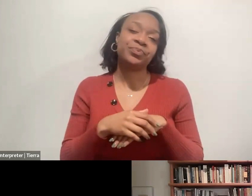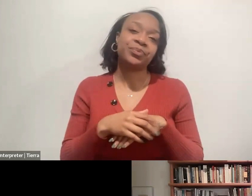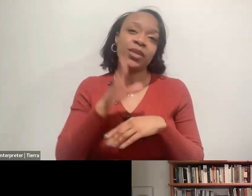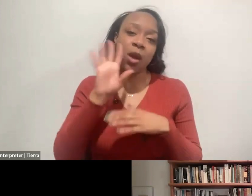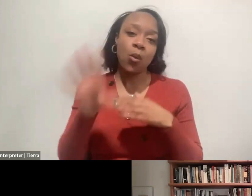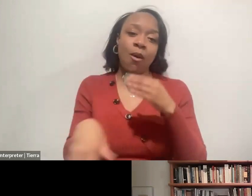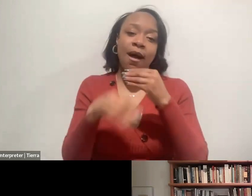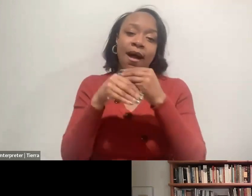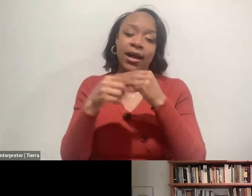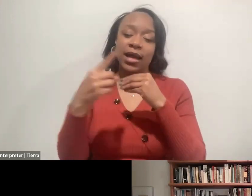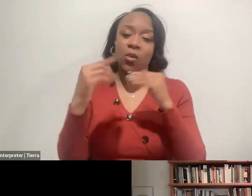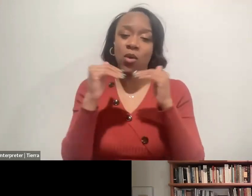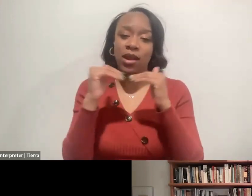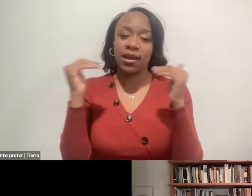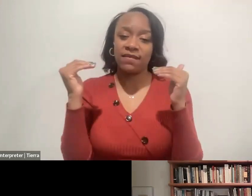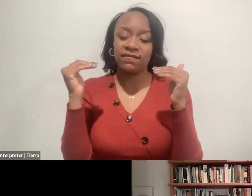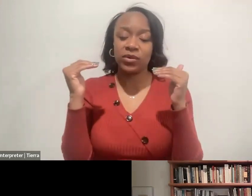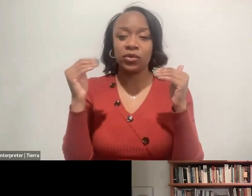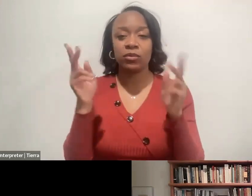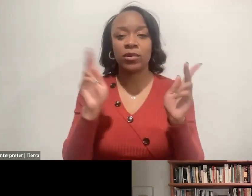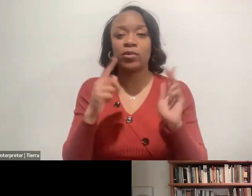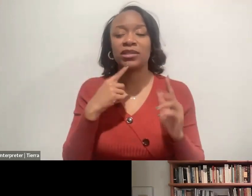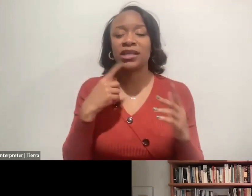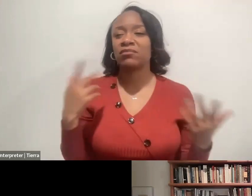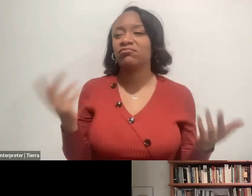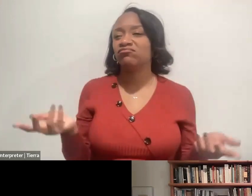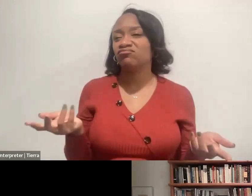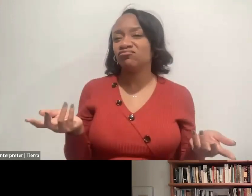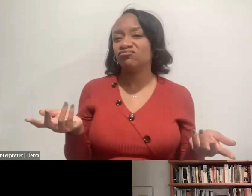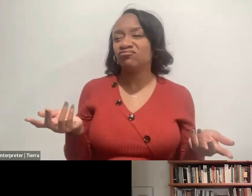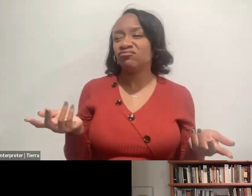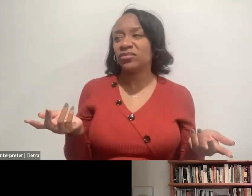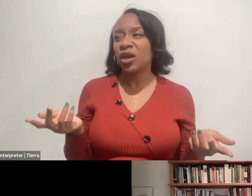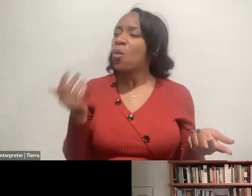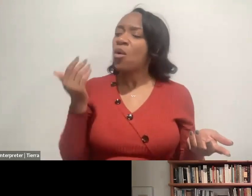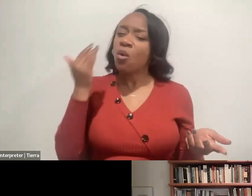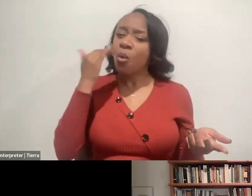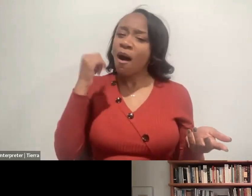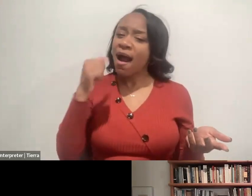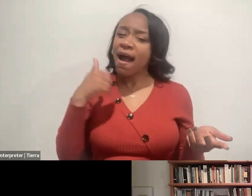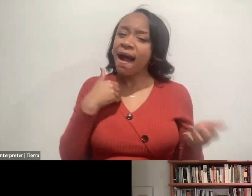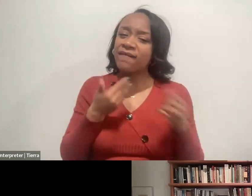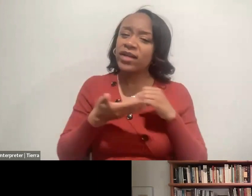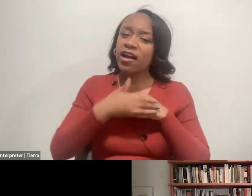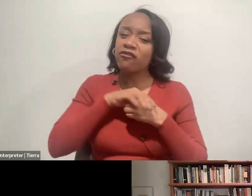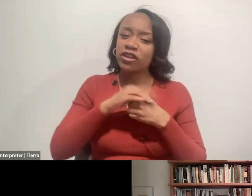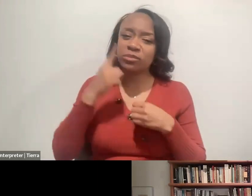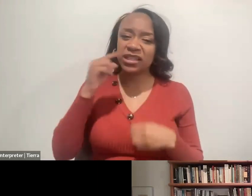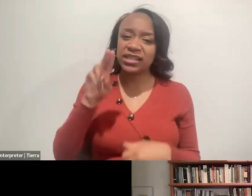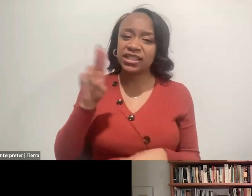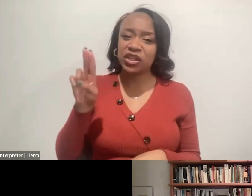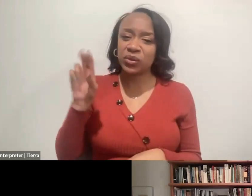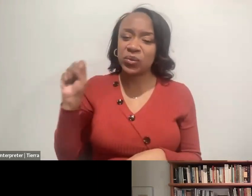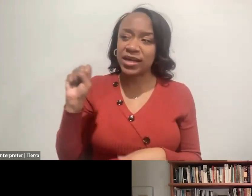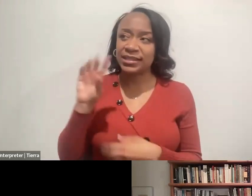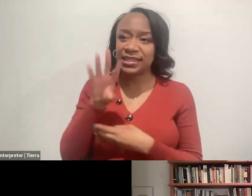one level, we would say, well, gee, why isn't there coverage? Because the United States is involved. You would